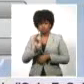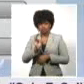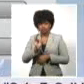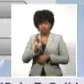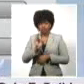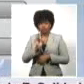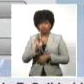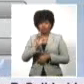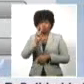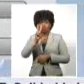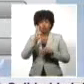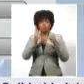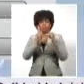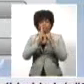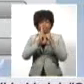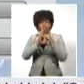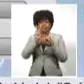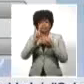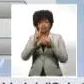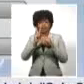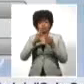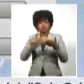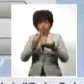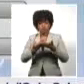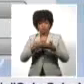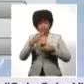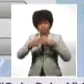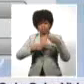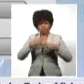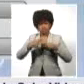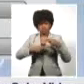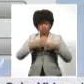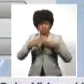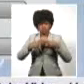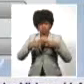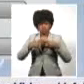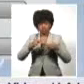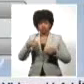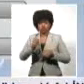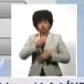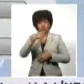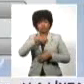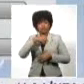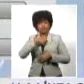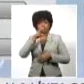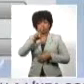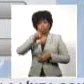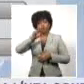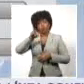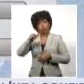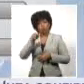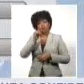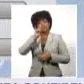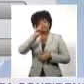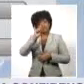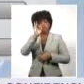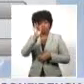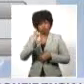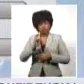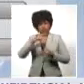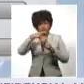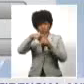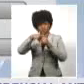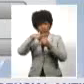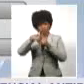the results that were obtained and reported yesterday. As I said, 34 samples tested positive, and